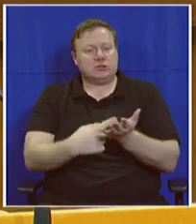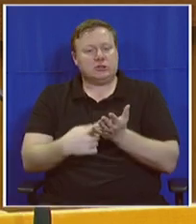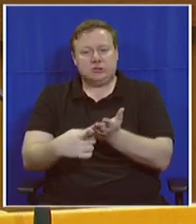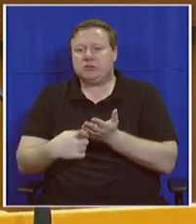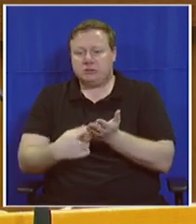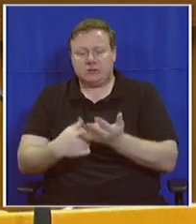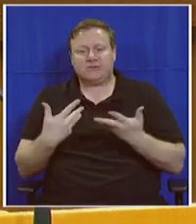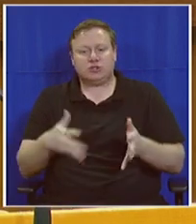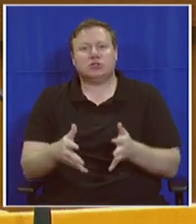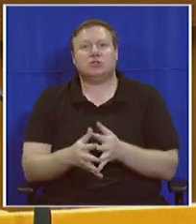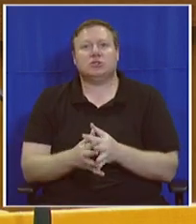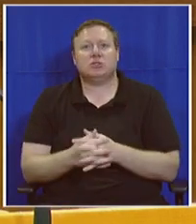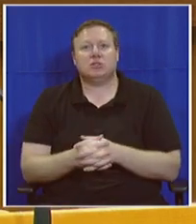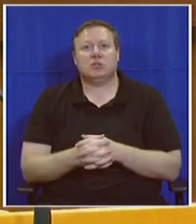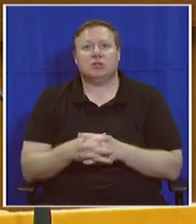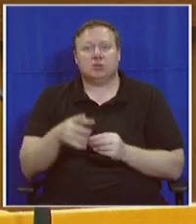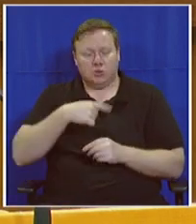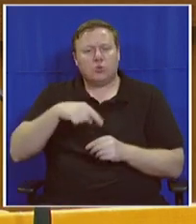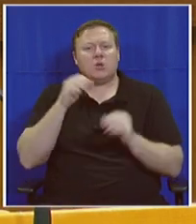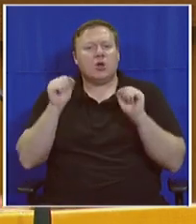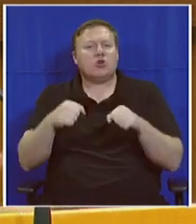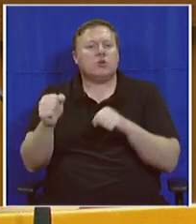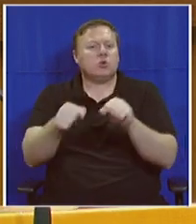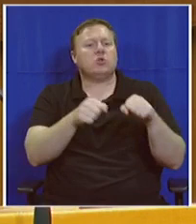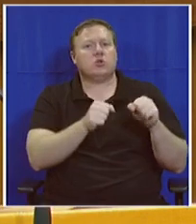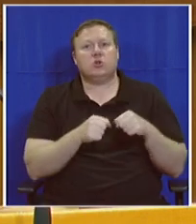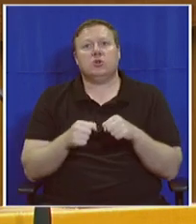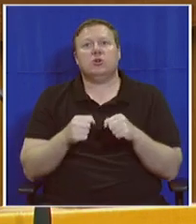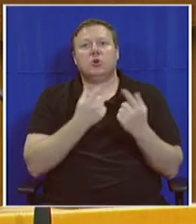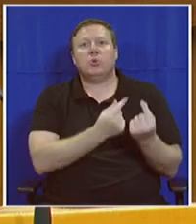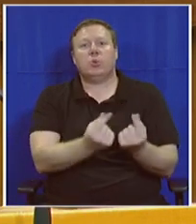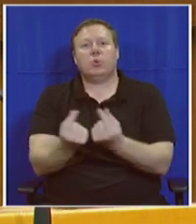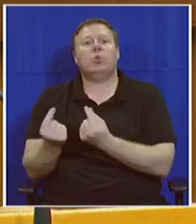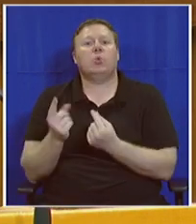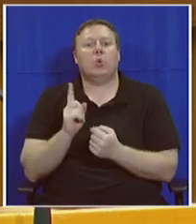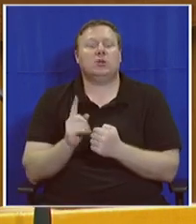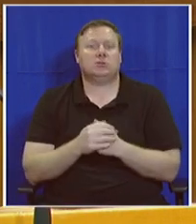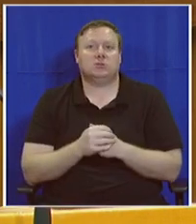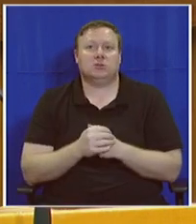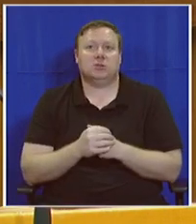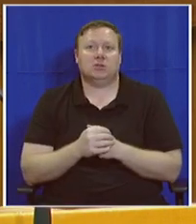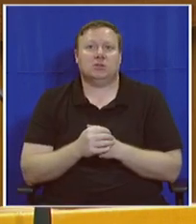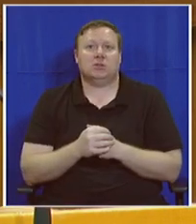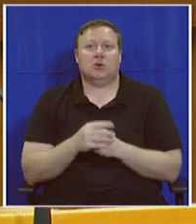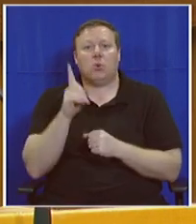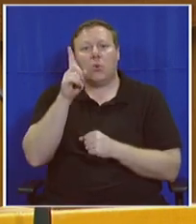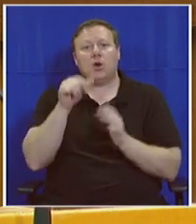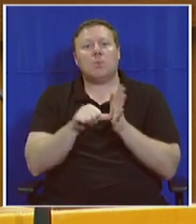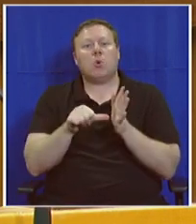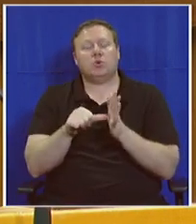Let me tell you that we had agreed with delegations what she was going to do. We agreed on one criterion,